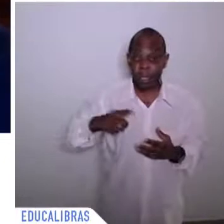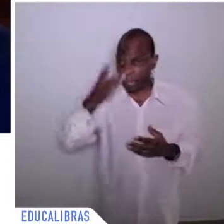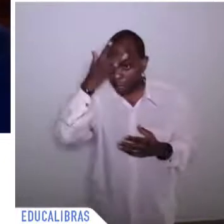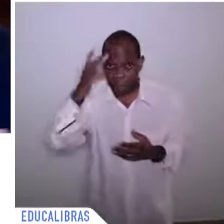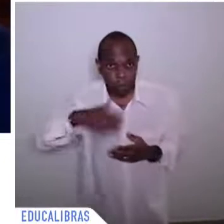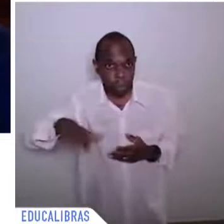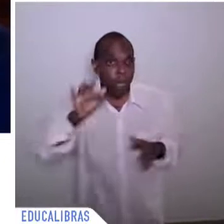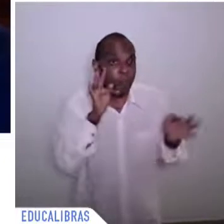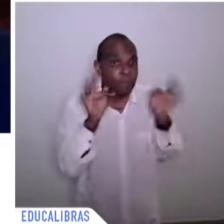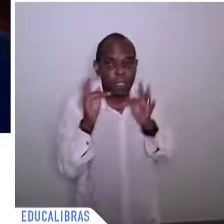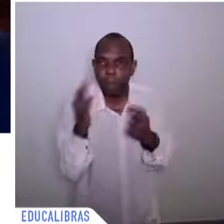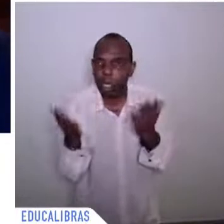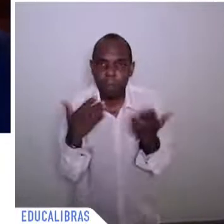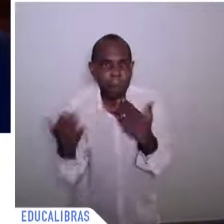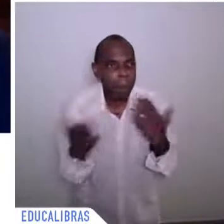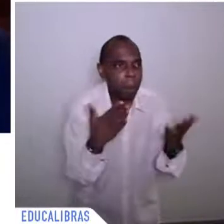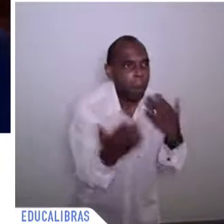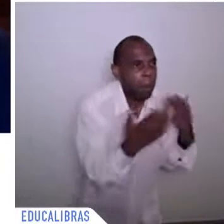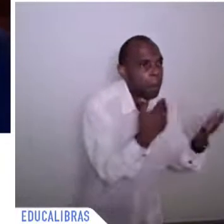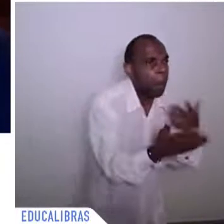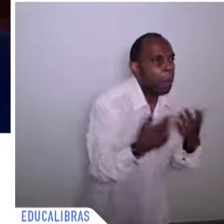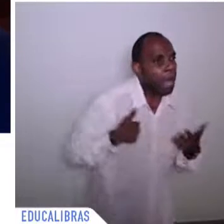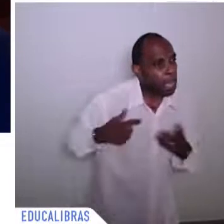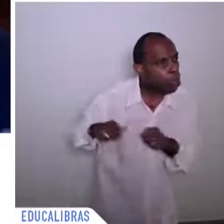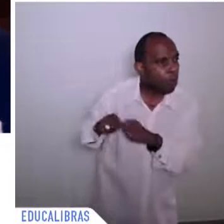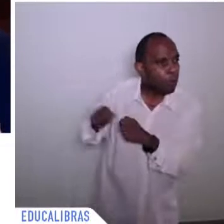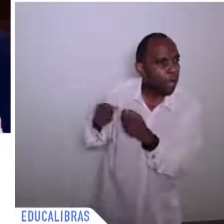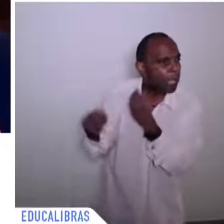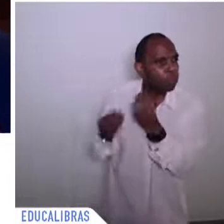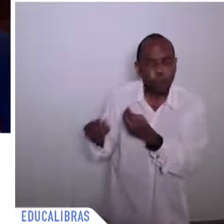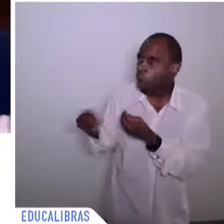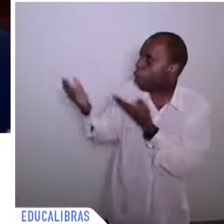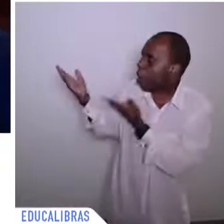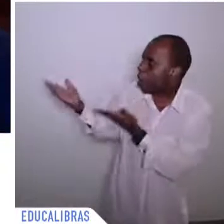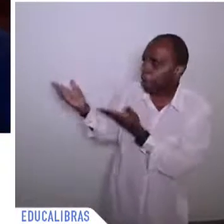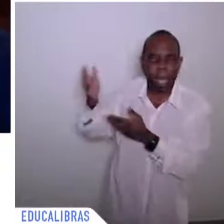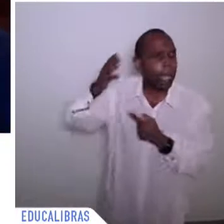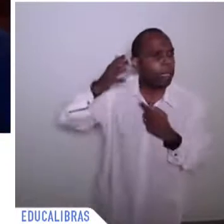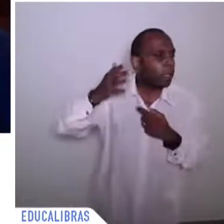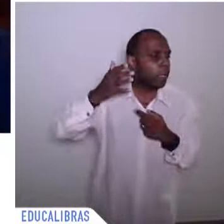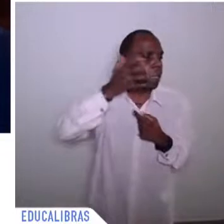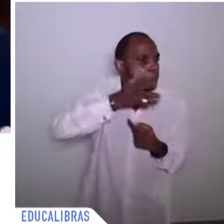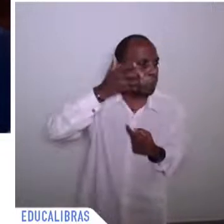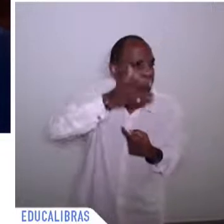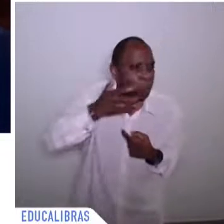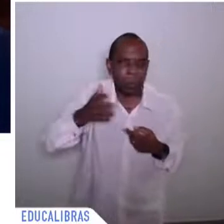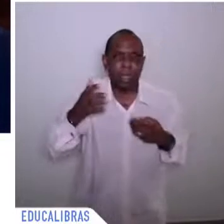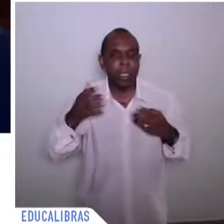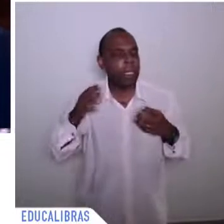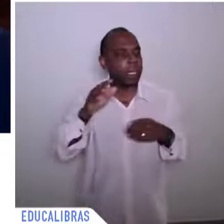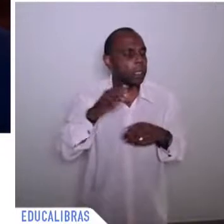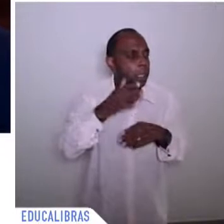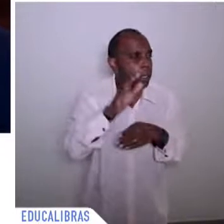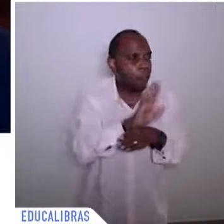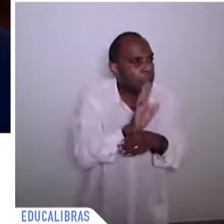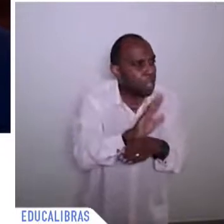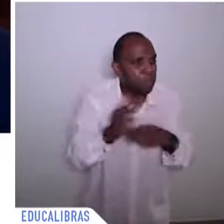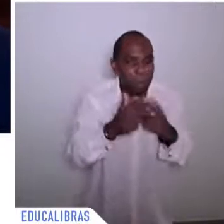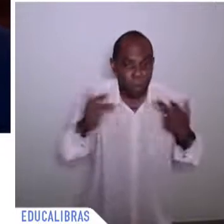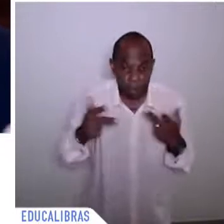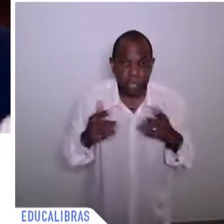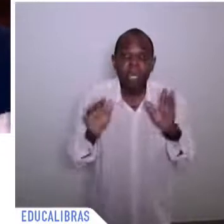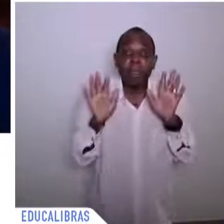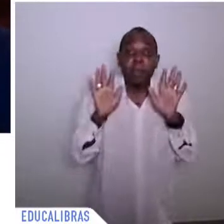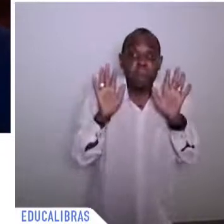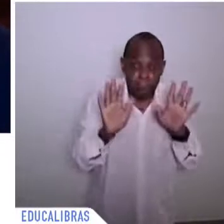interact much more often with their possible voters, but